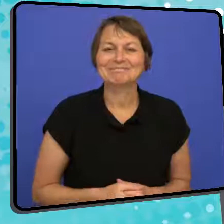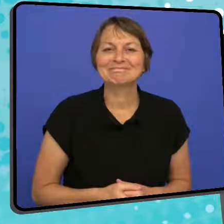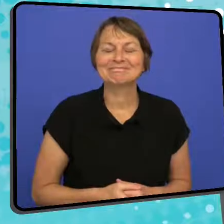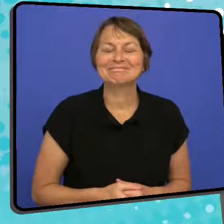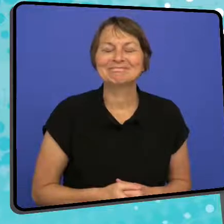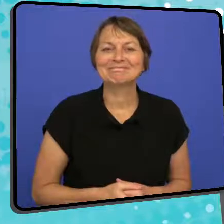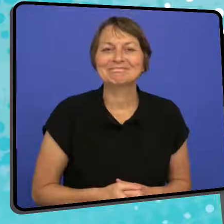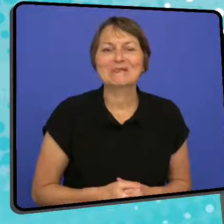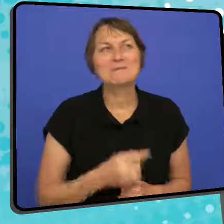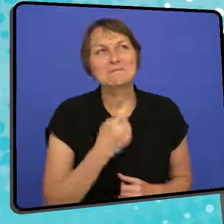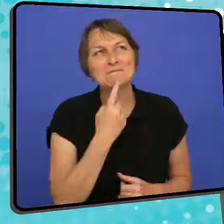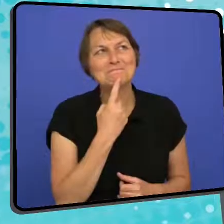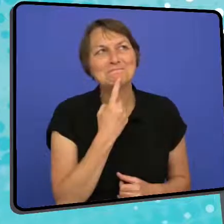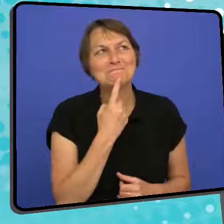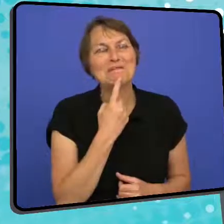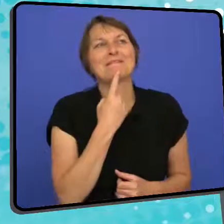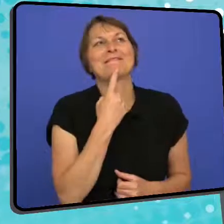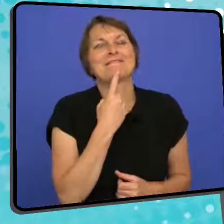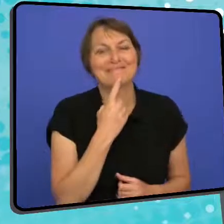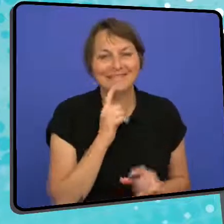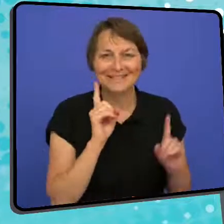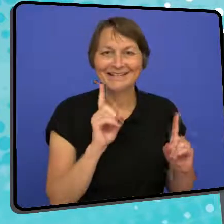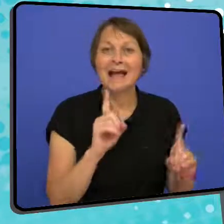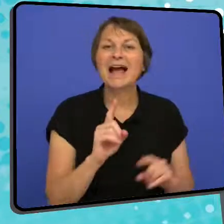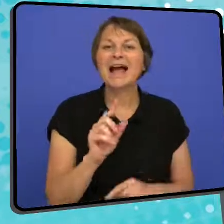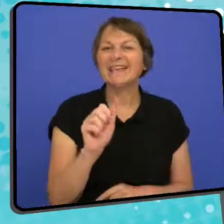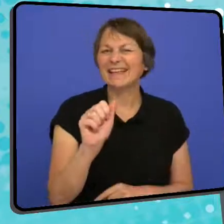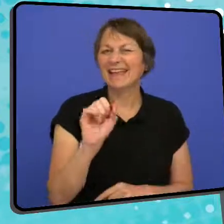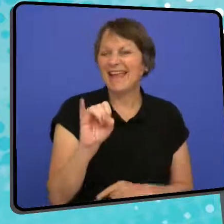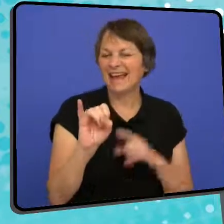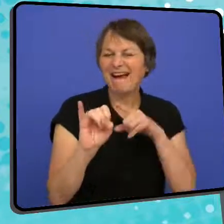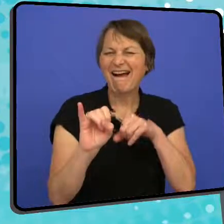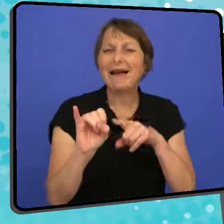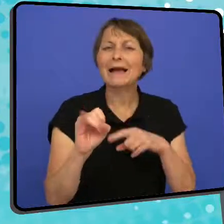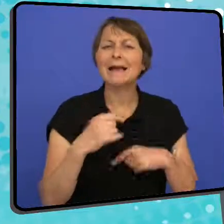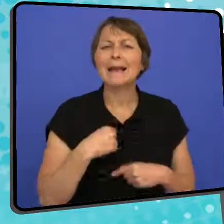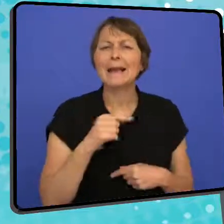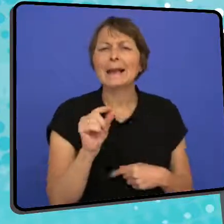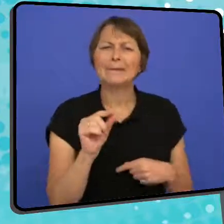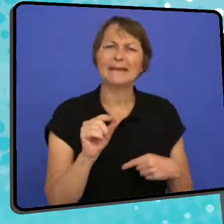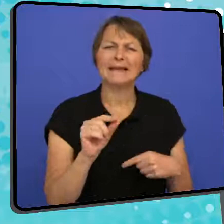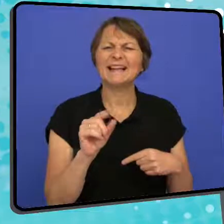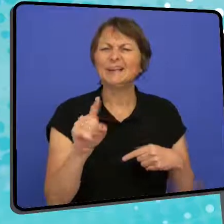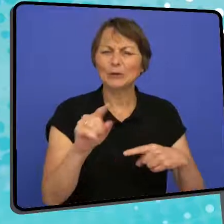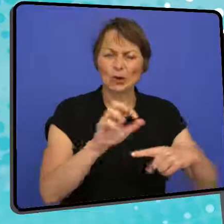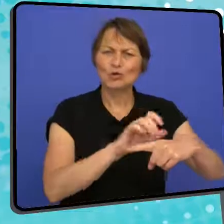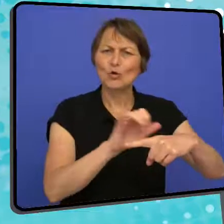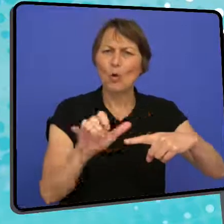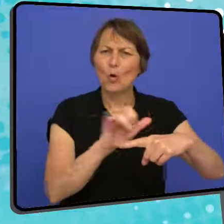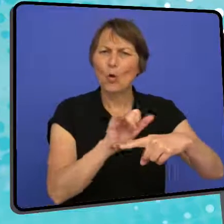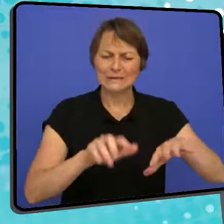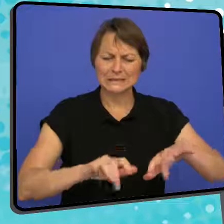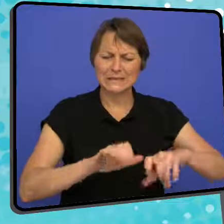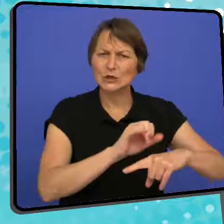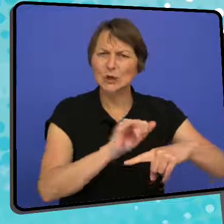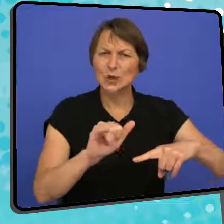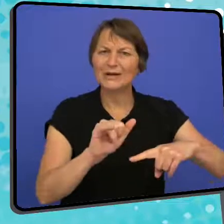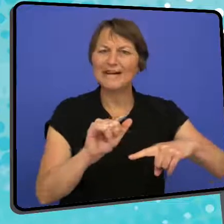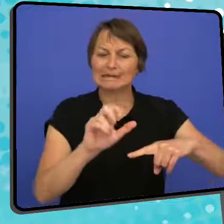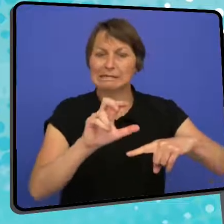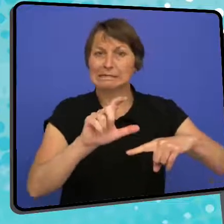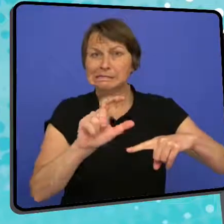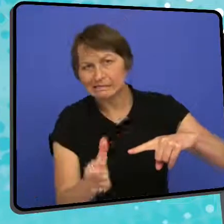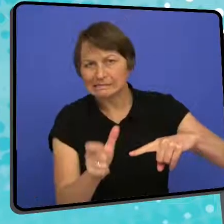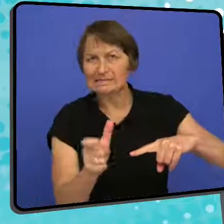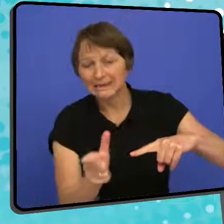I guess a bit of debugging code. I'm not a big fan of data engineering myself. I can do a bit